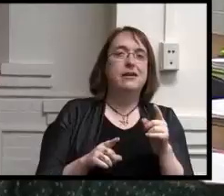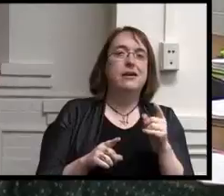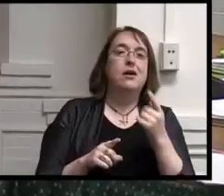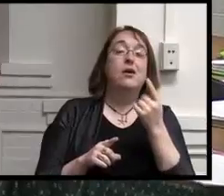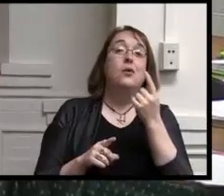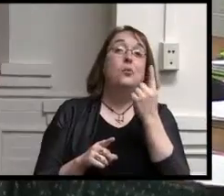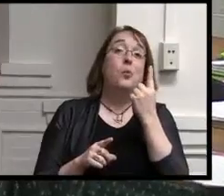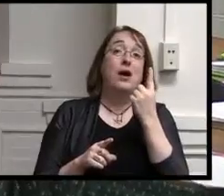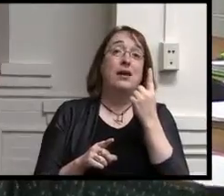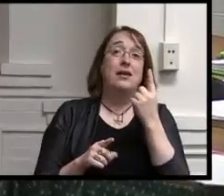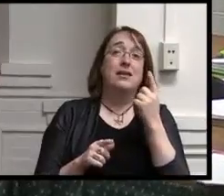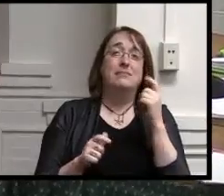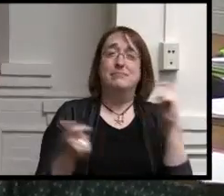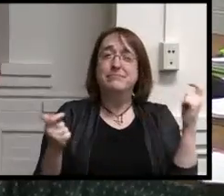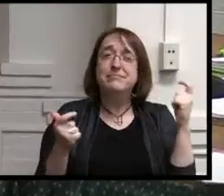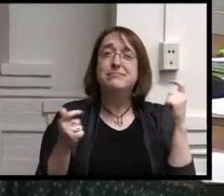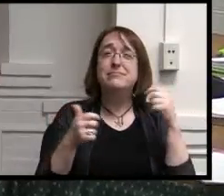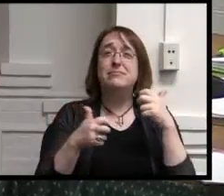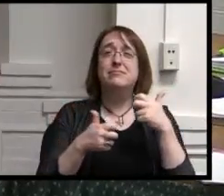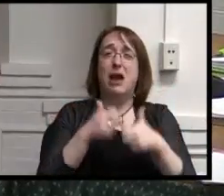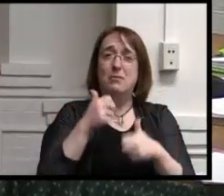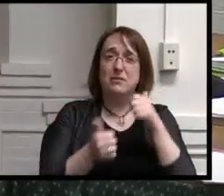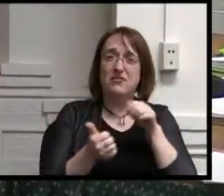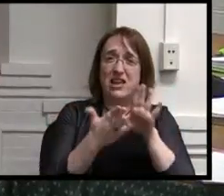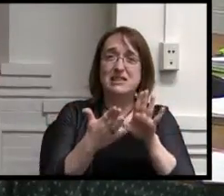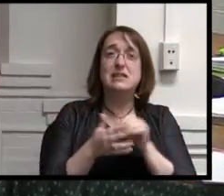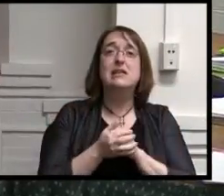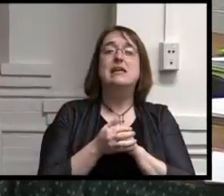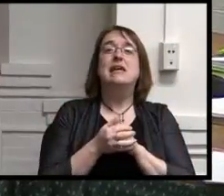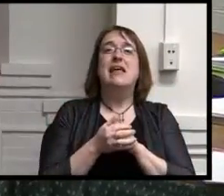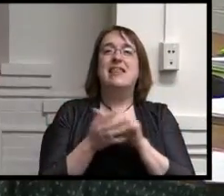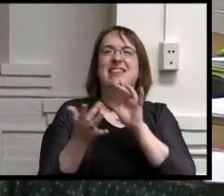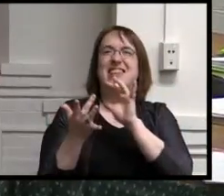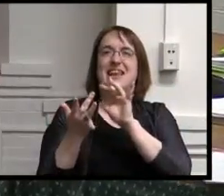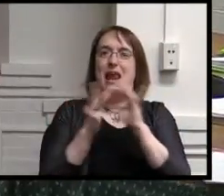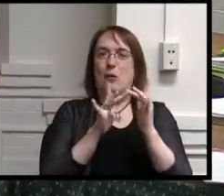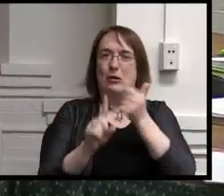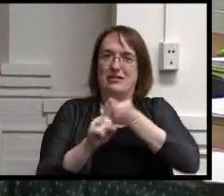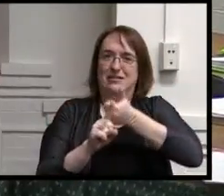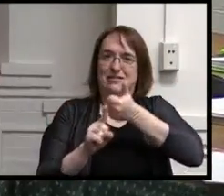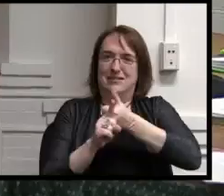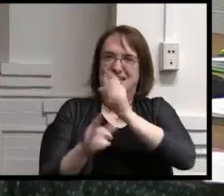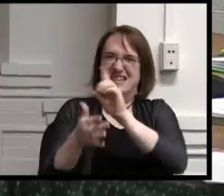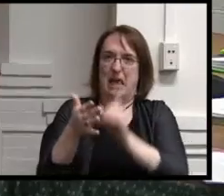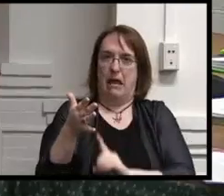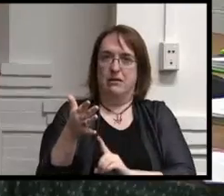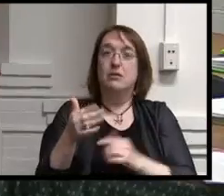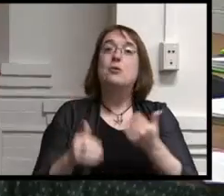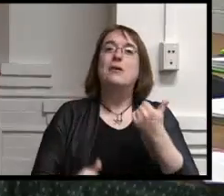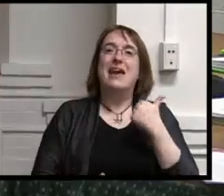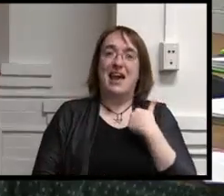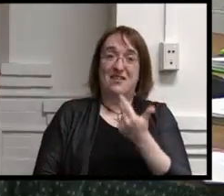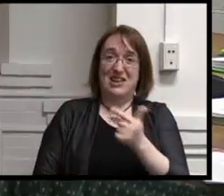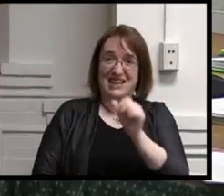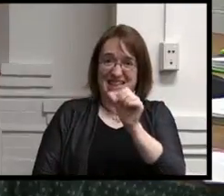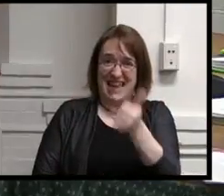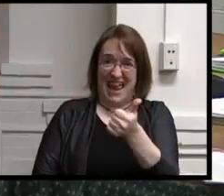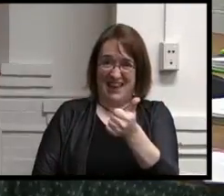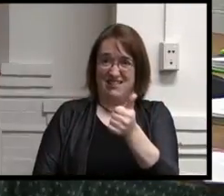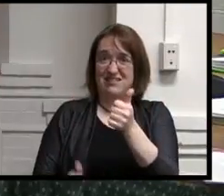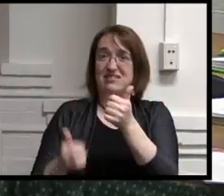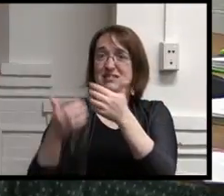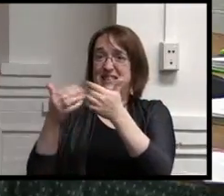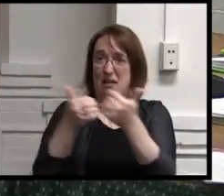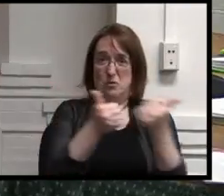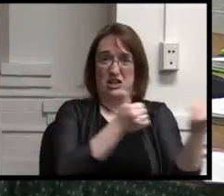One of the major problems we face is the complexity of our network design. We actually have 10 separate servers. We want to switch to a